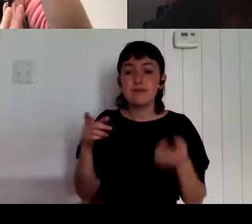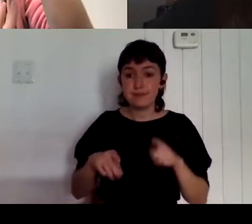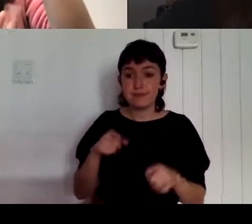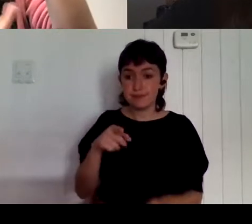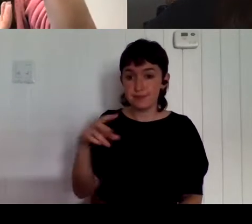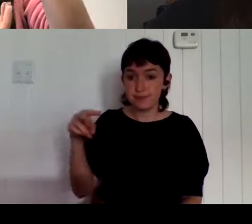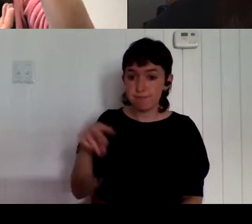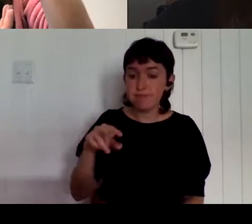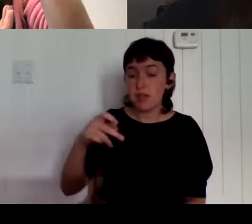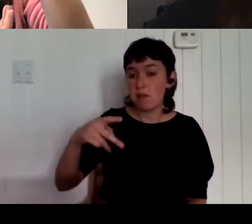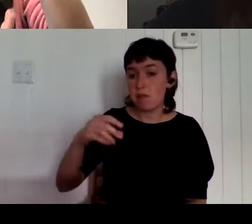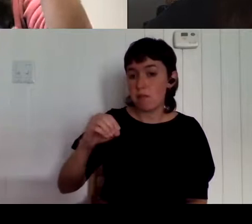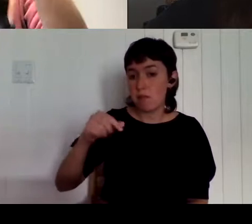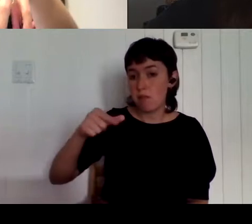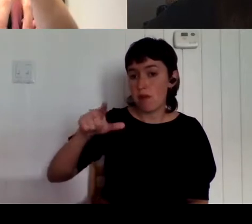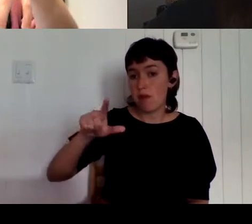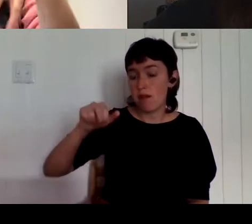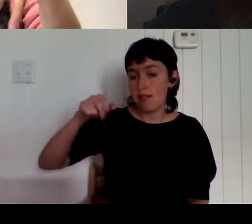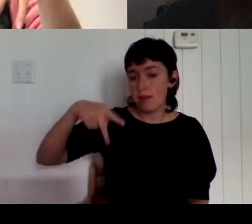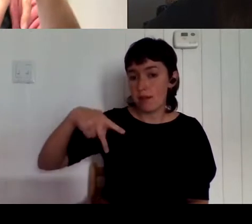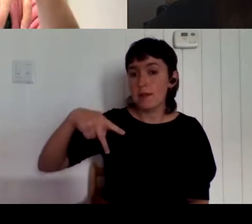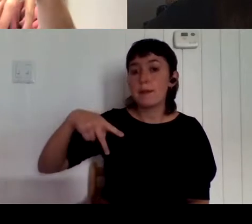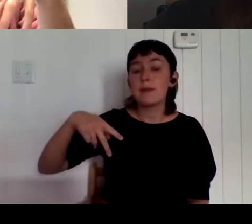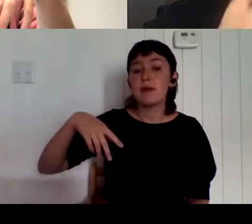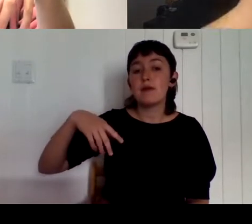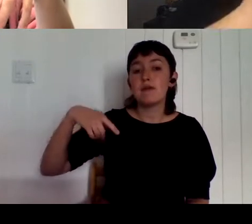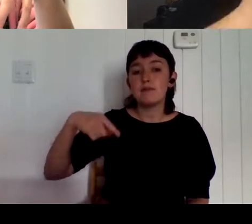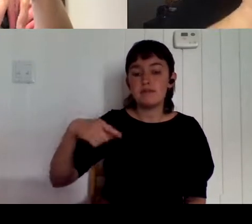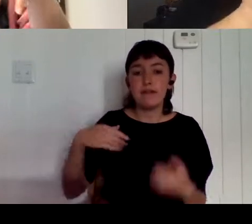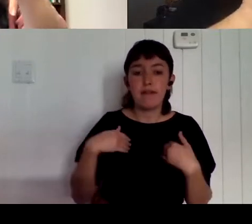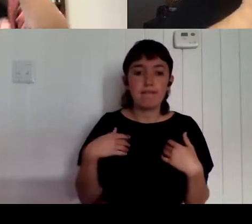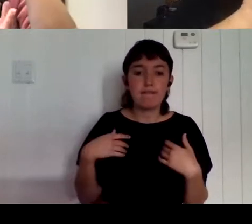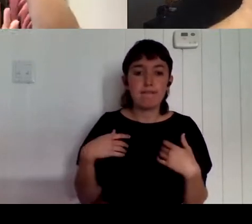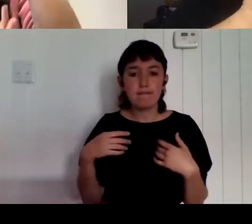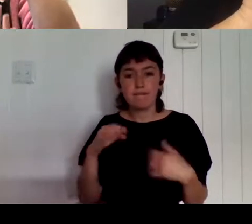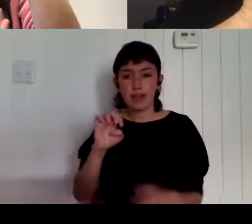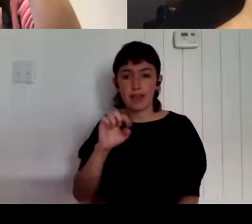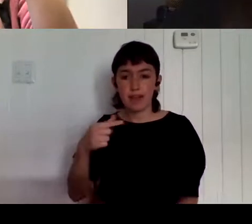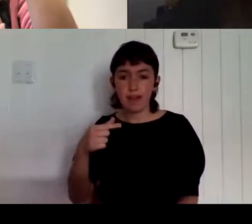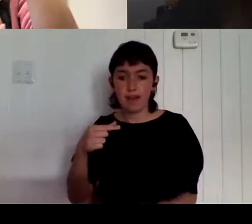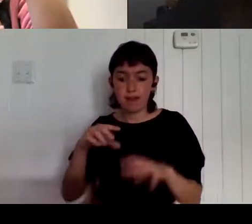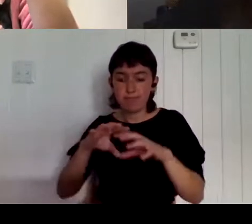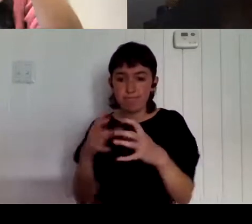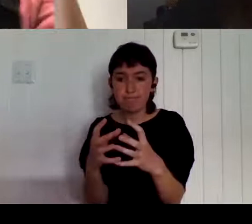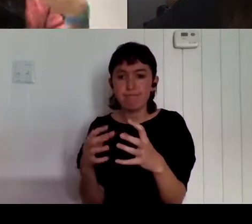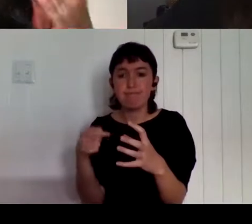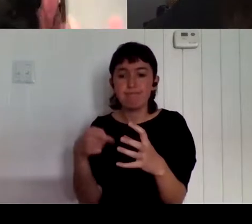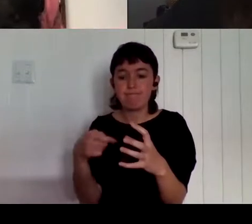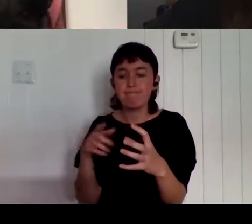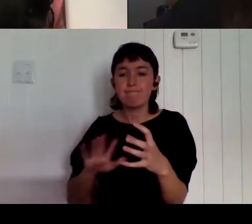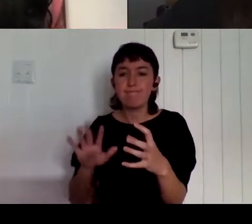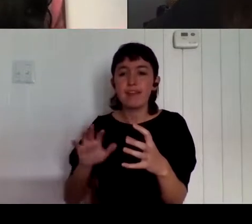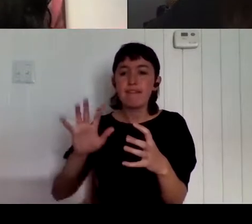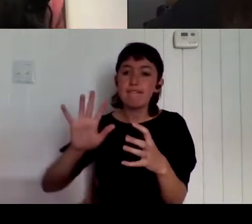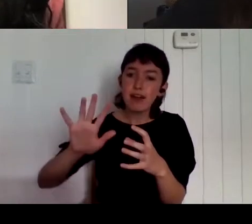their little egg sacs or gonozoids, those normally have somewhere between, I'd say five to seven jellyfish. There are